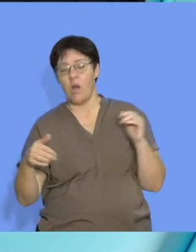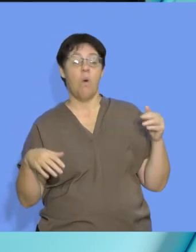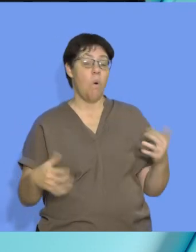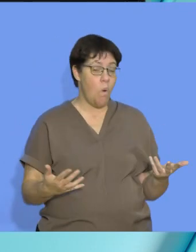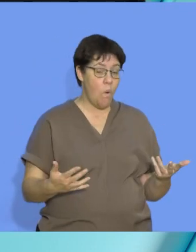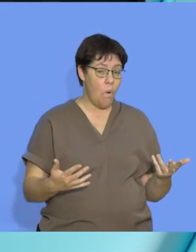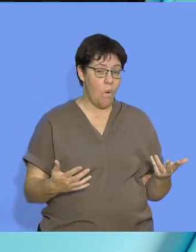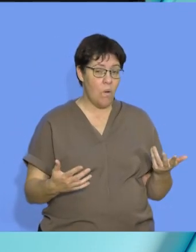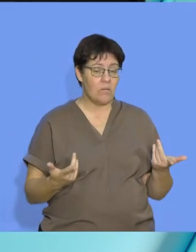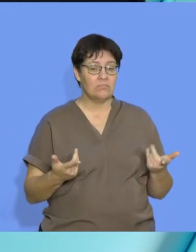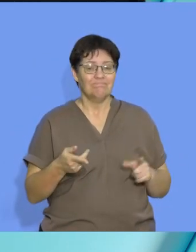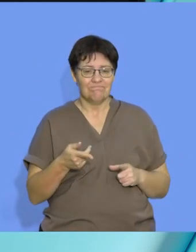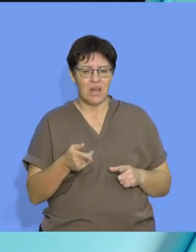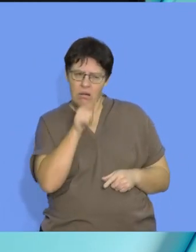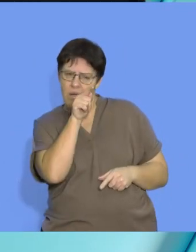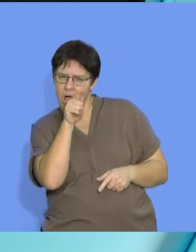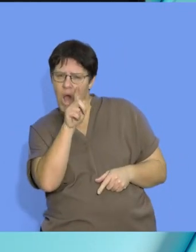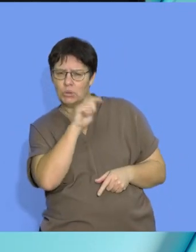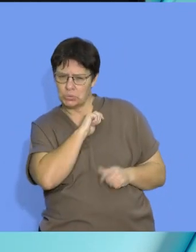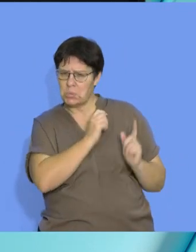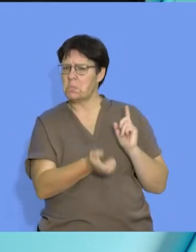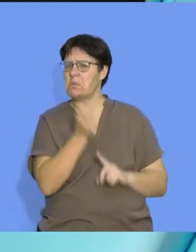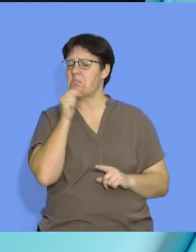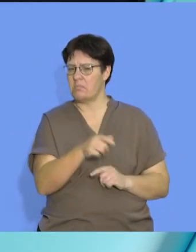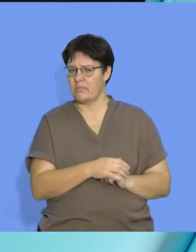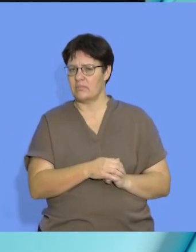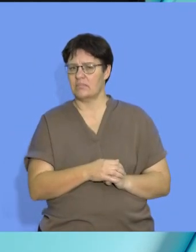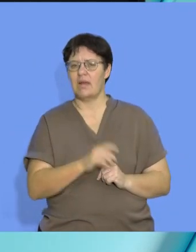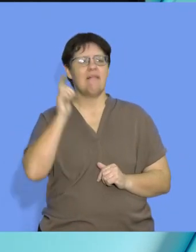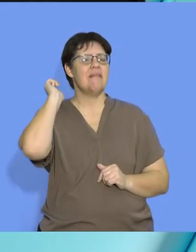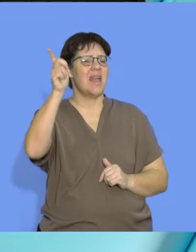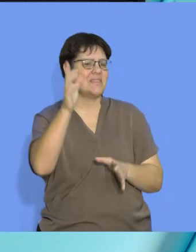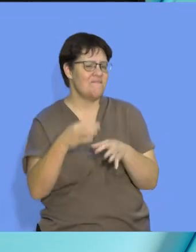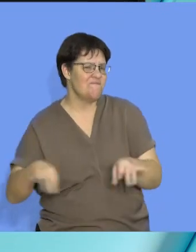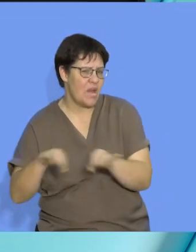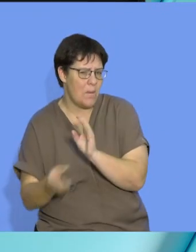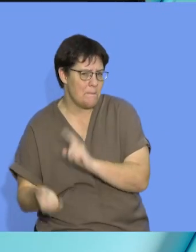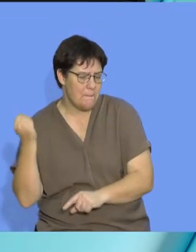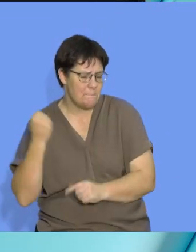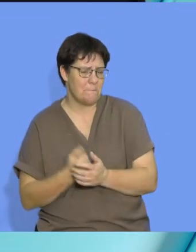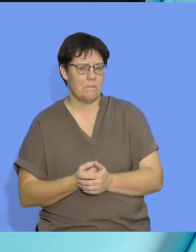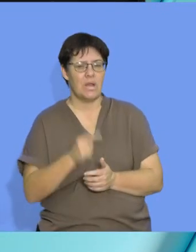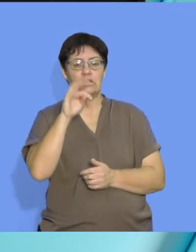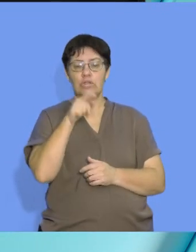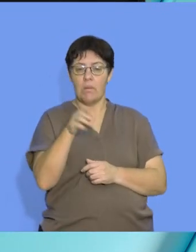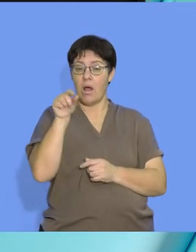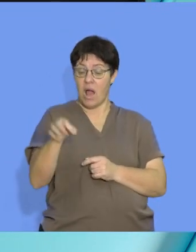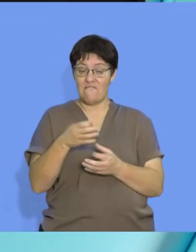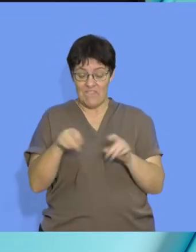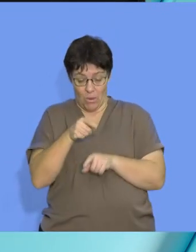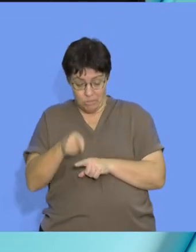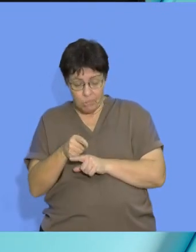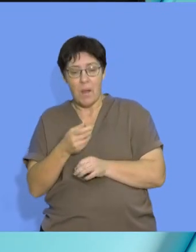particular facts about the sequence. I could find later term values, I could find out which terms have that value,